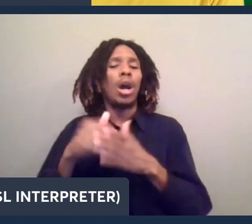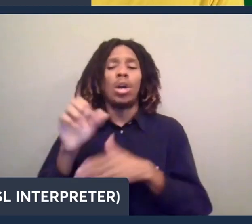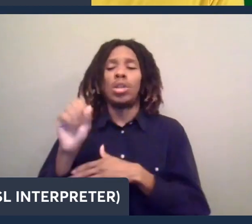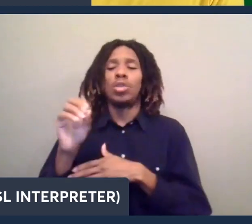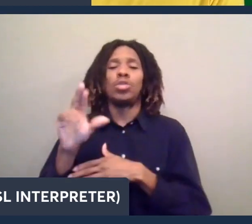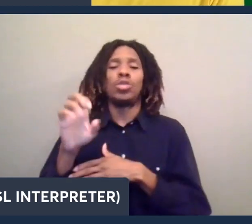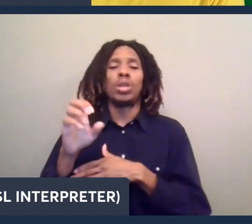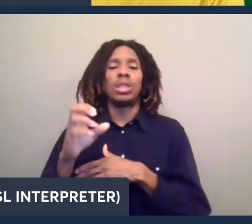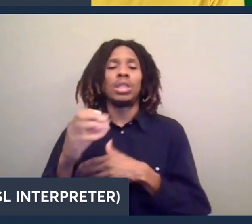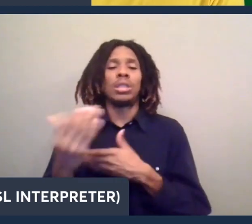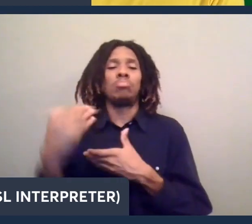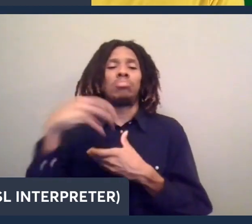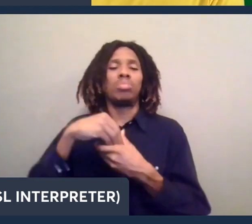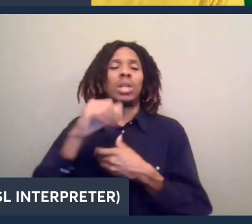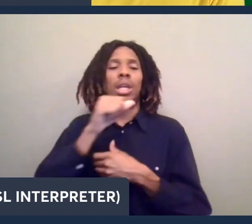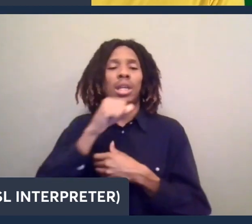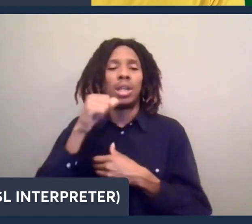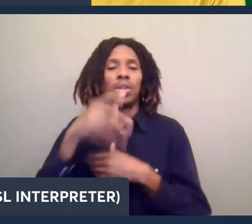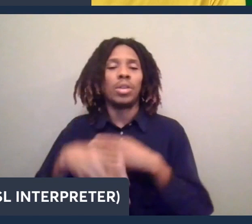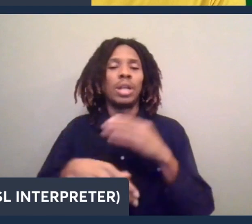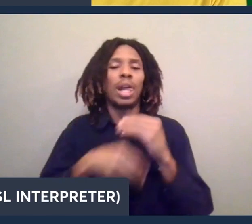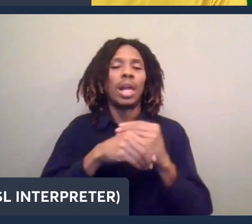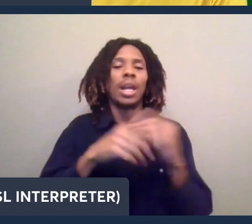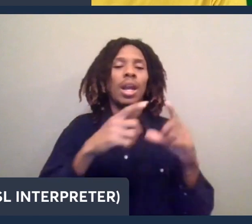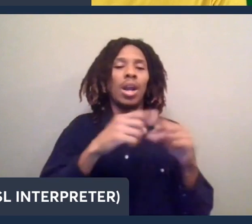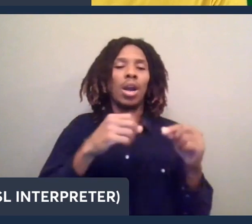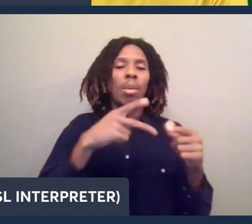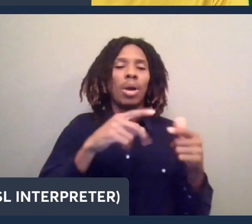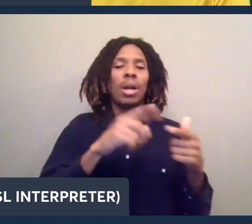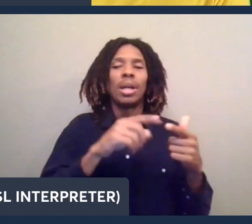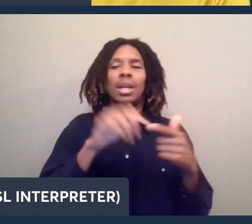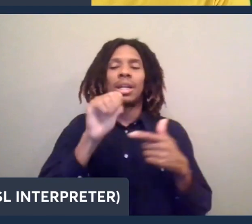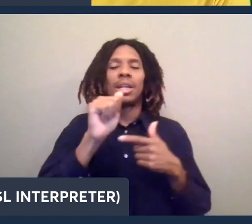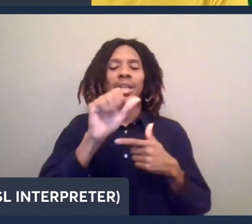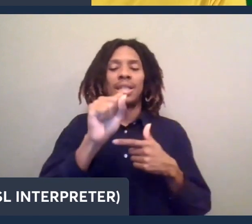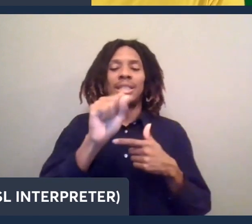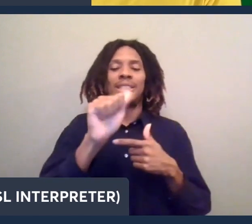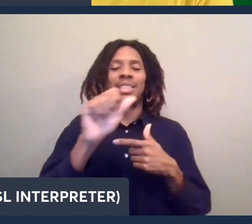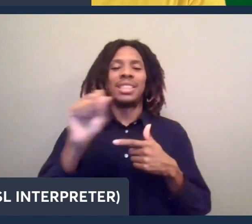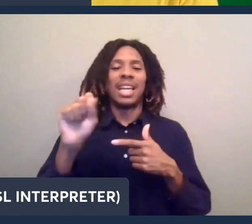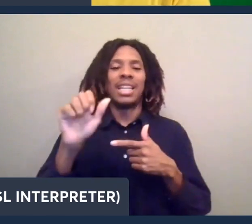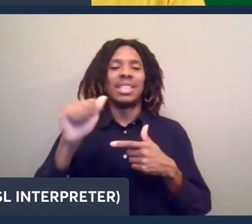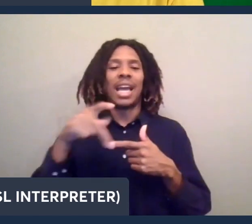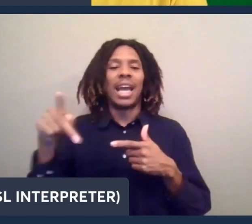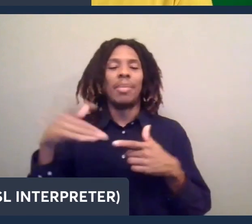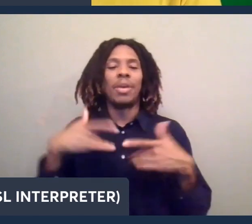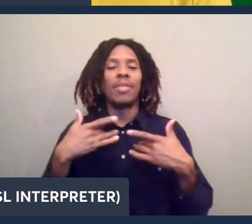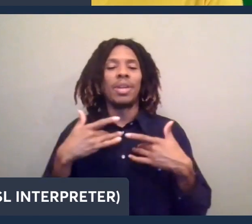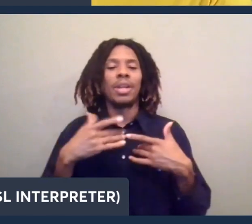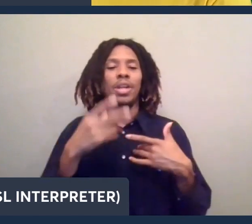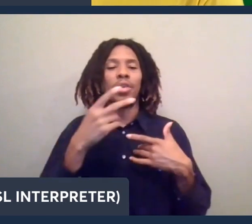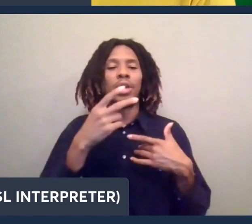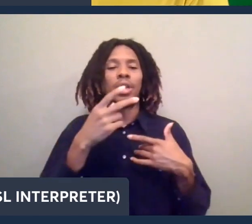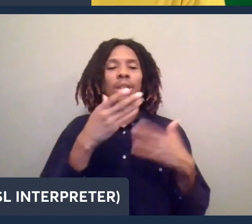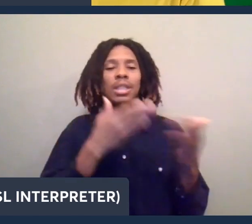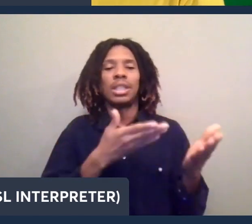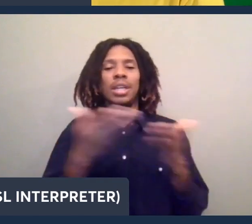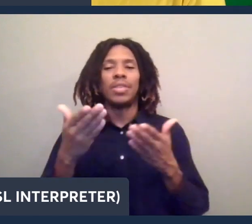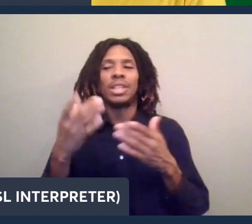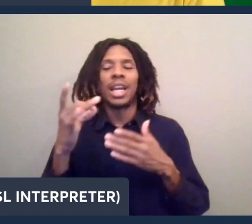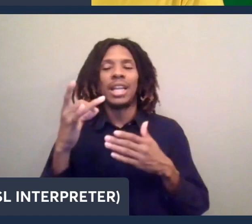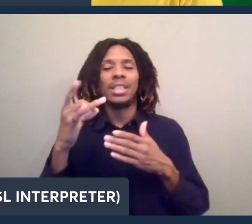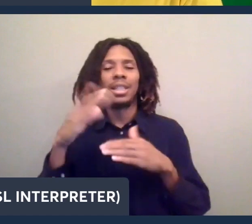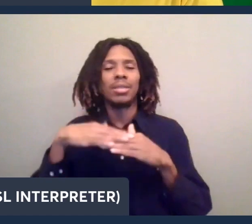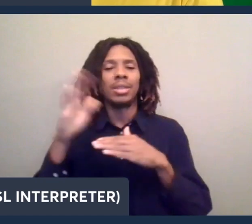AWS. Also, you can add third-party SaaS apps events and deliver them straight to 18-plus targets. So a bunch